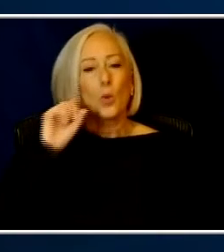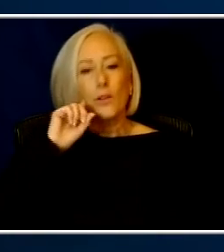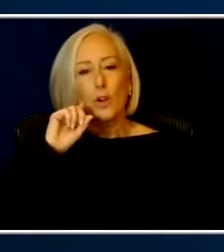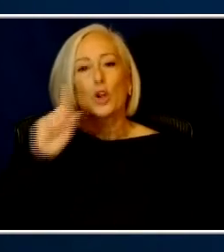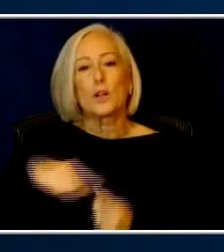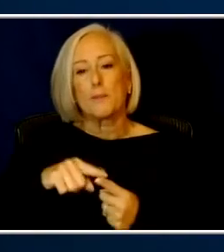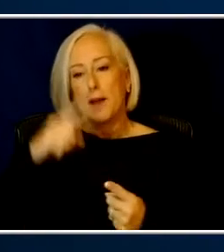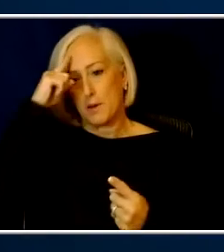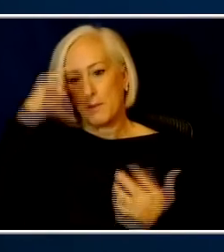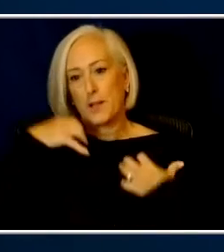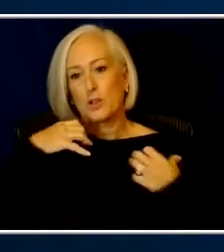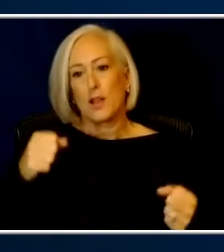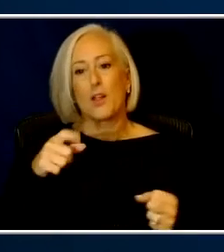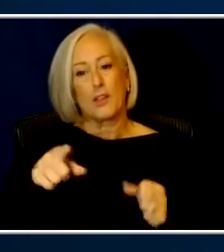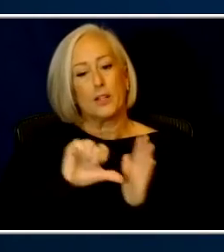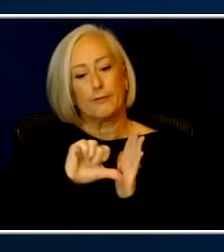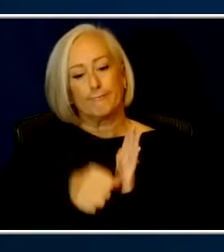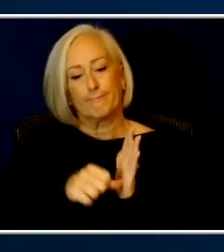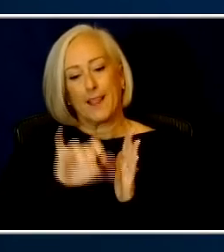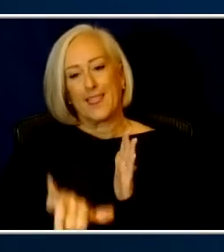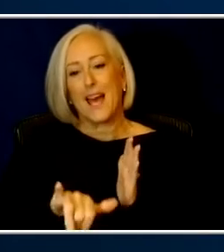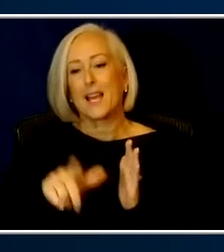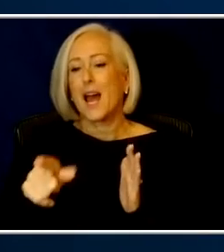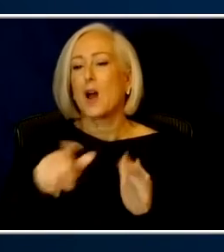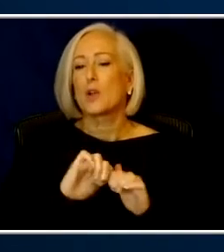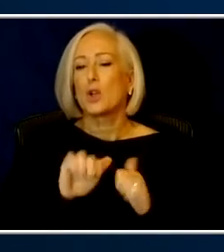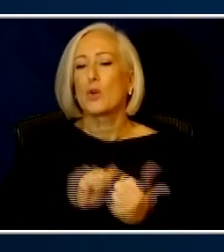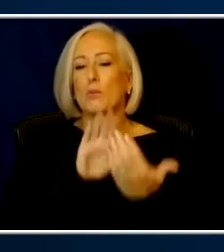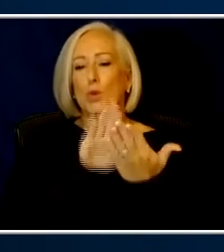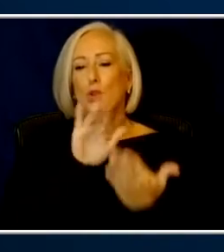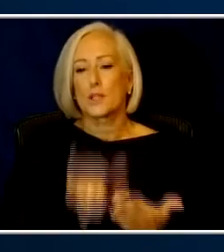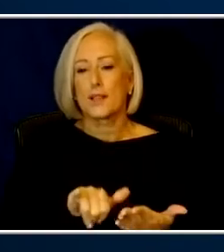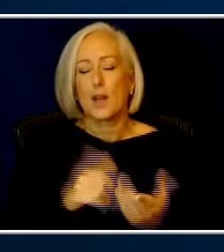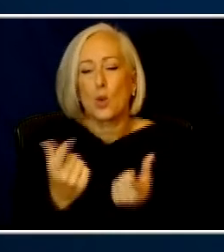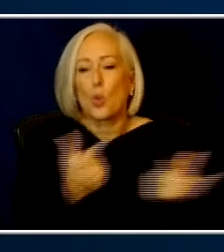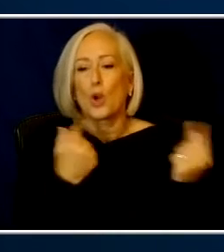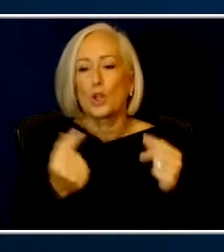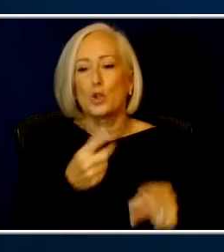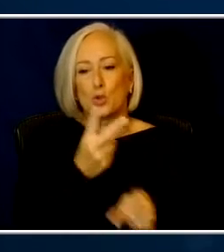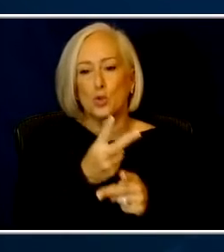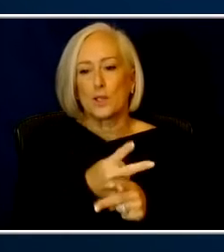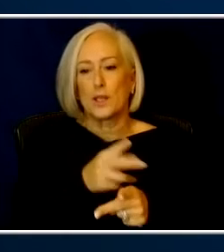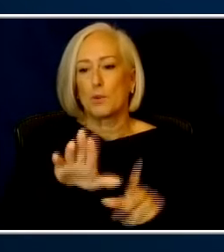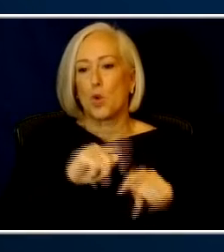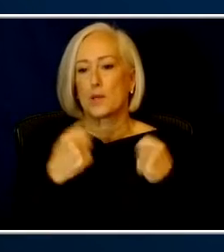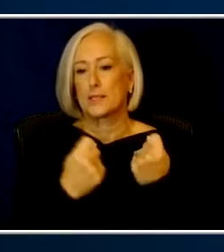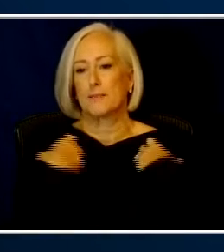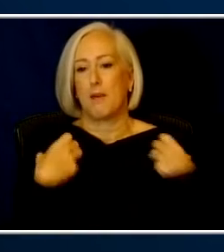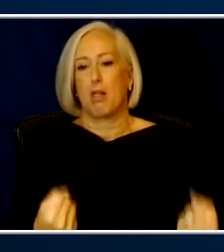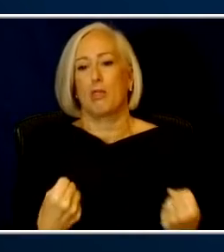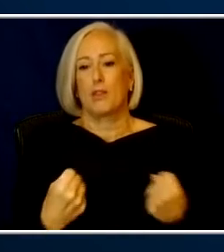on our calls. How are you approaching that? What are you trying to do to keep your team healthy?